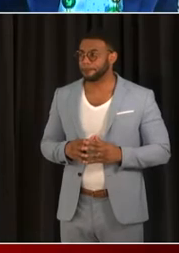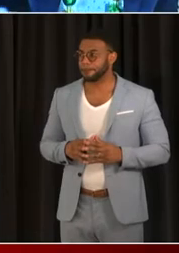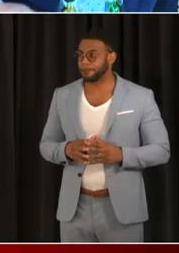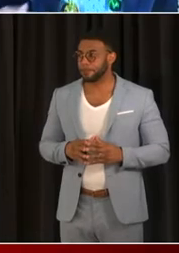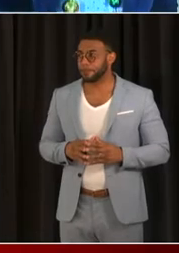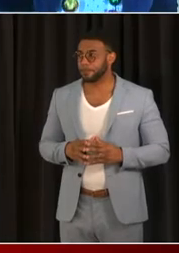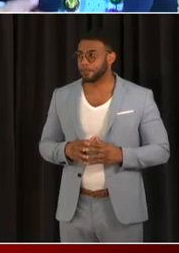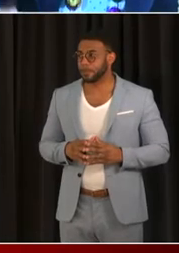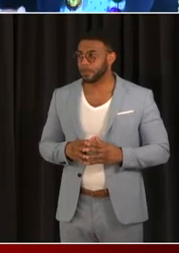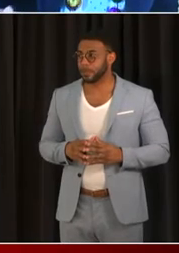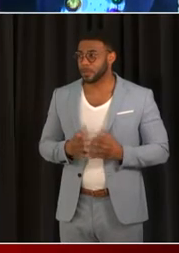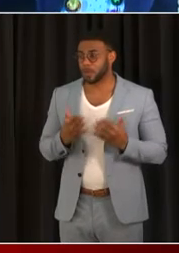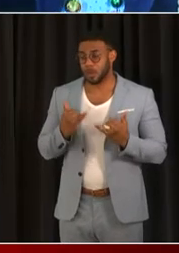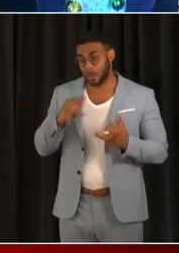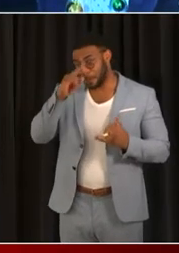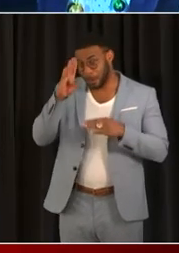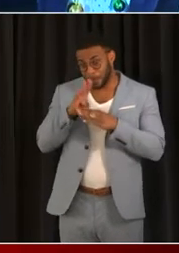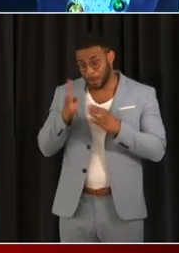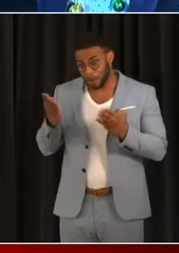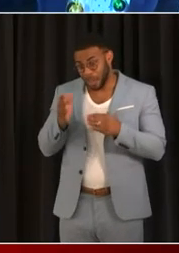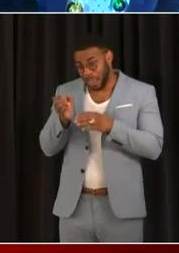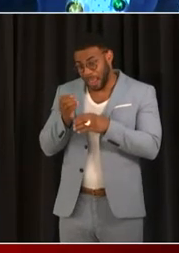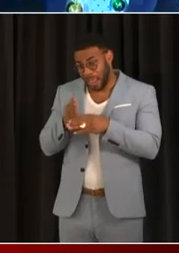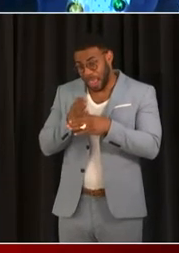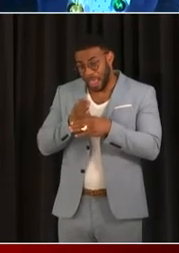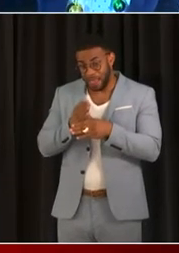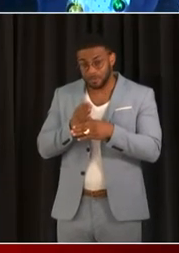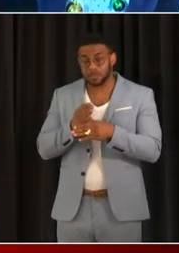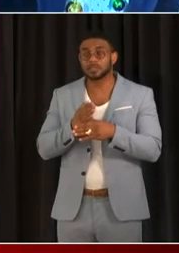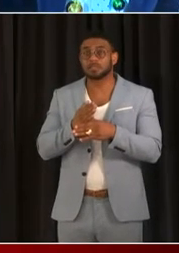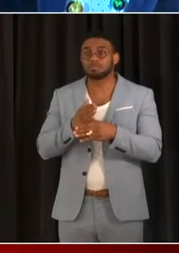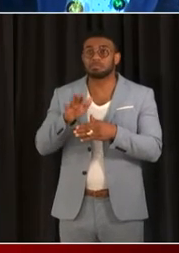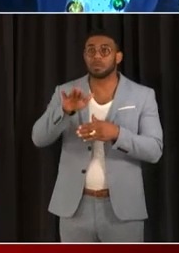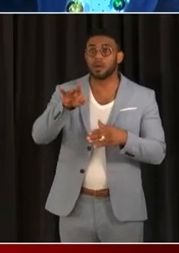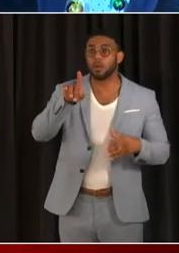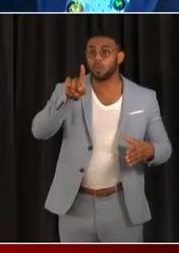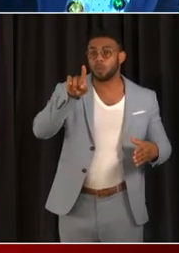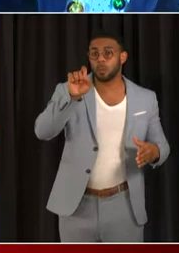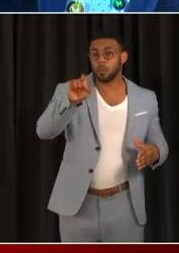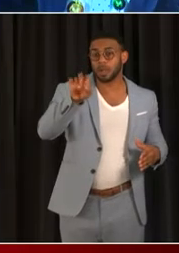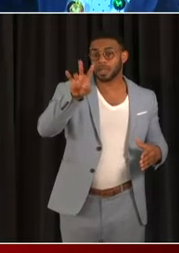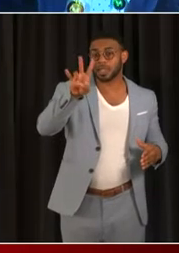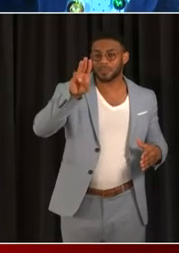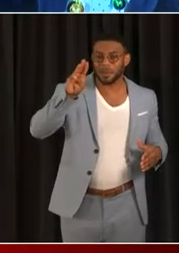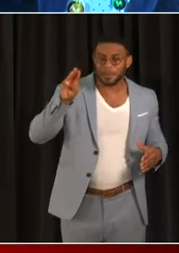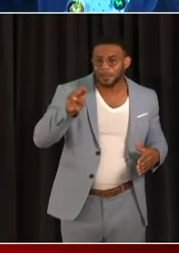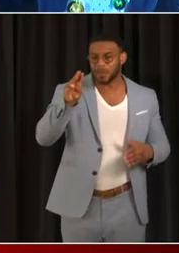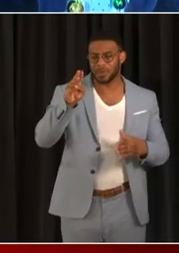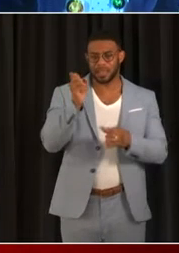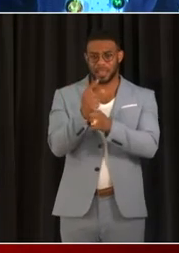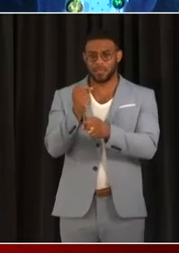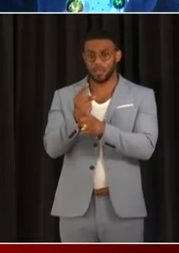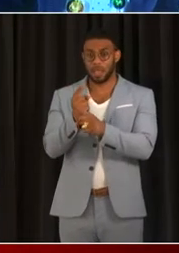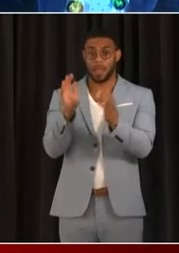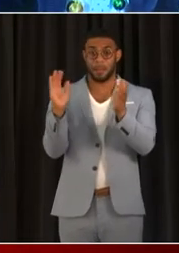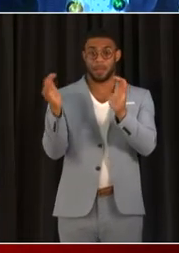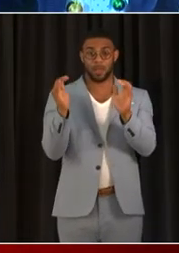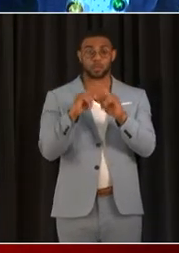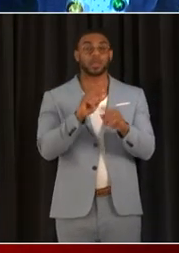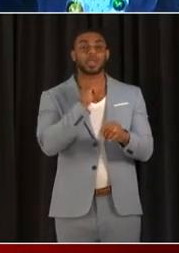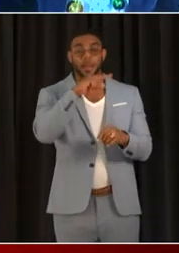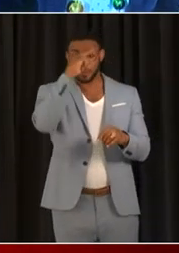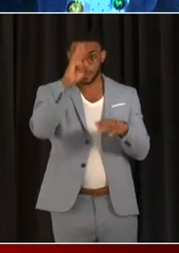Now, currently, Black businesses bring in an average yearly revenue in the region of about $1.7 million a year,